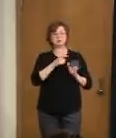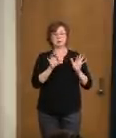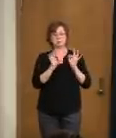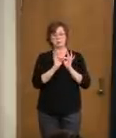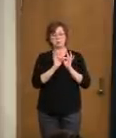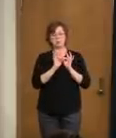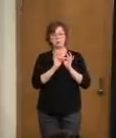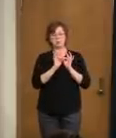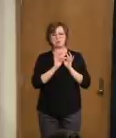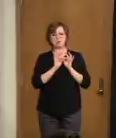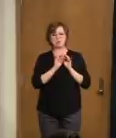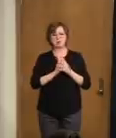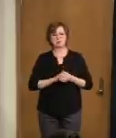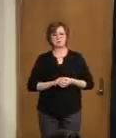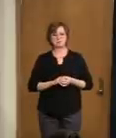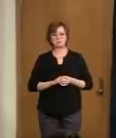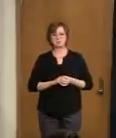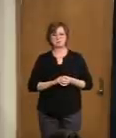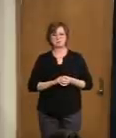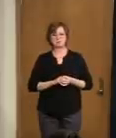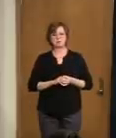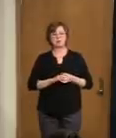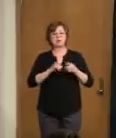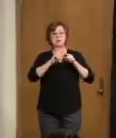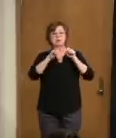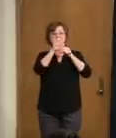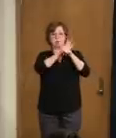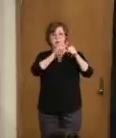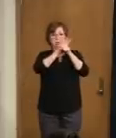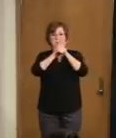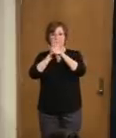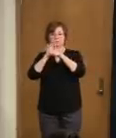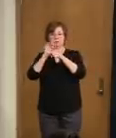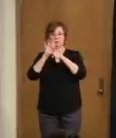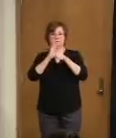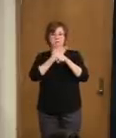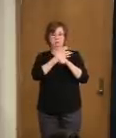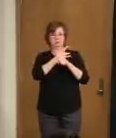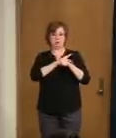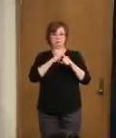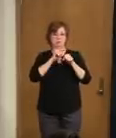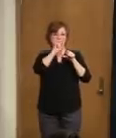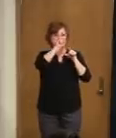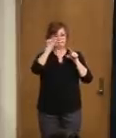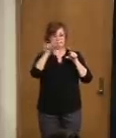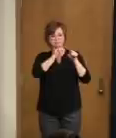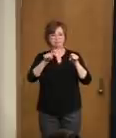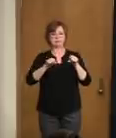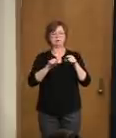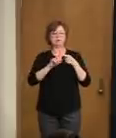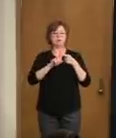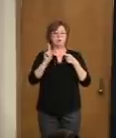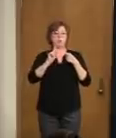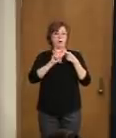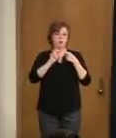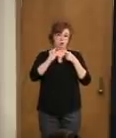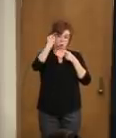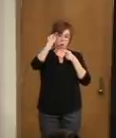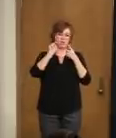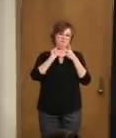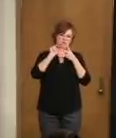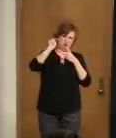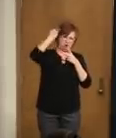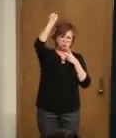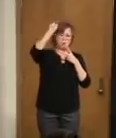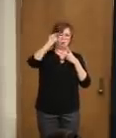cases by the various geographies. And again, we have COVID activity throughout the province, but certainly, higher in the north and far north.